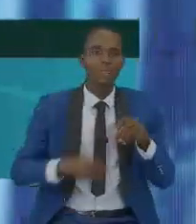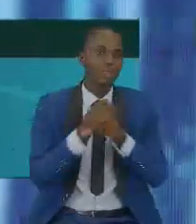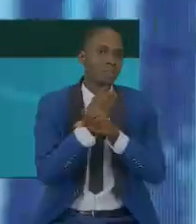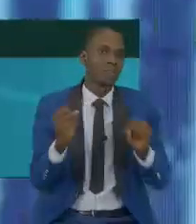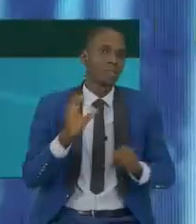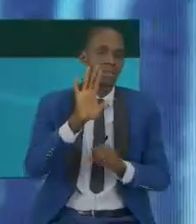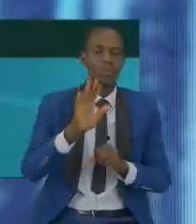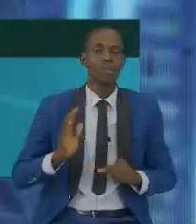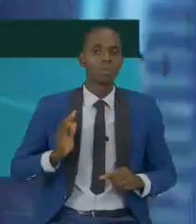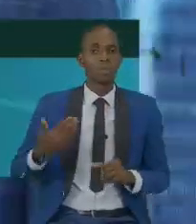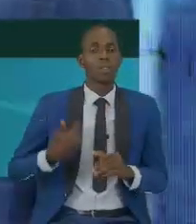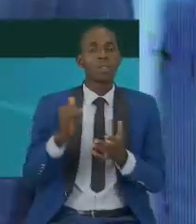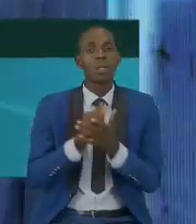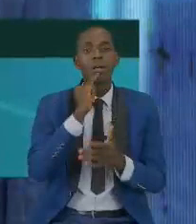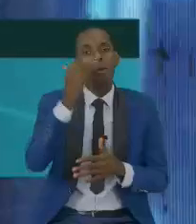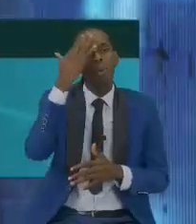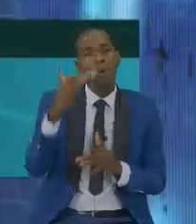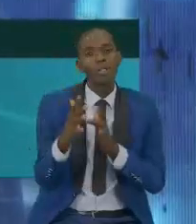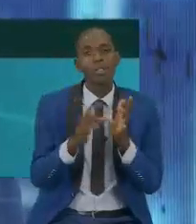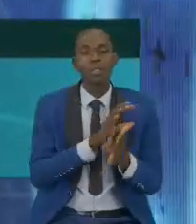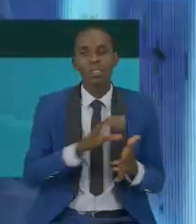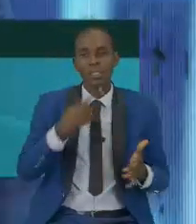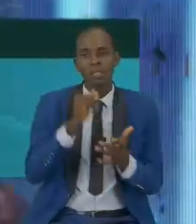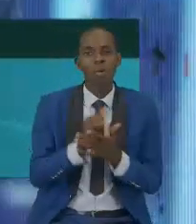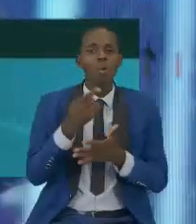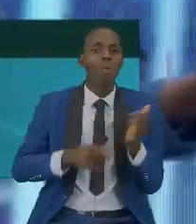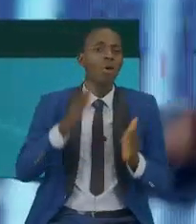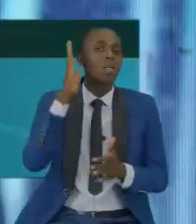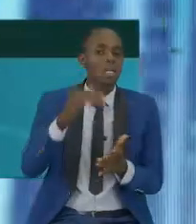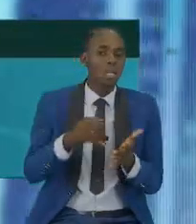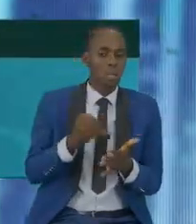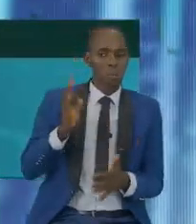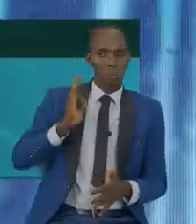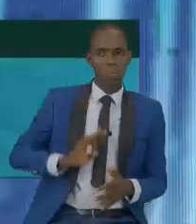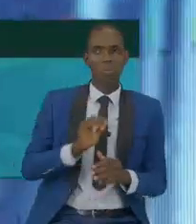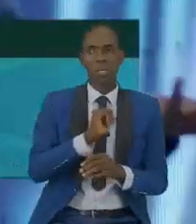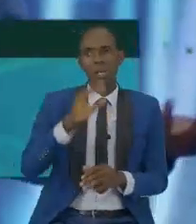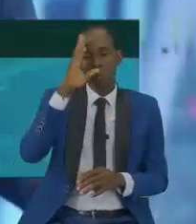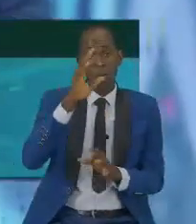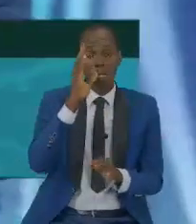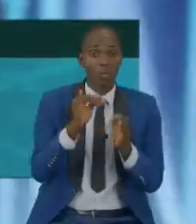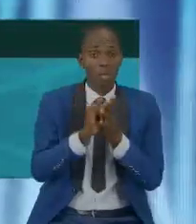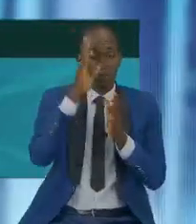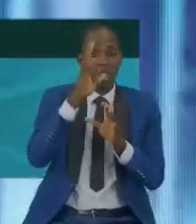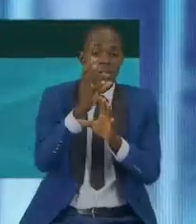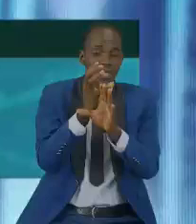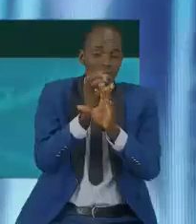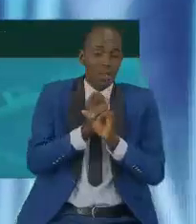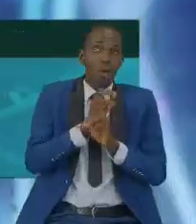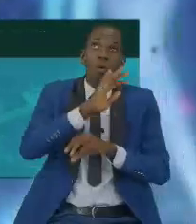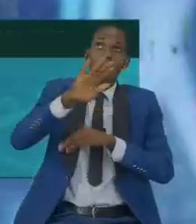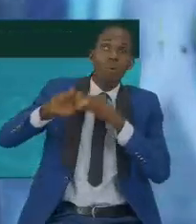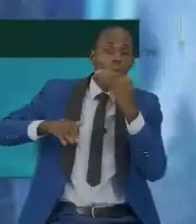why Jesus said, what shall it profit a man if he gains the whole world? If you were to have all